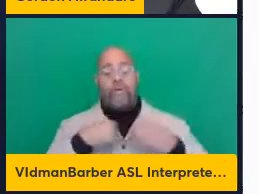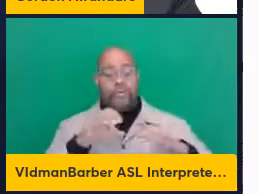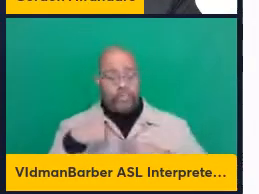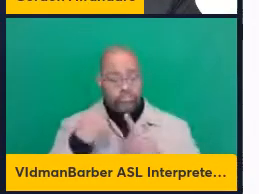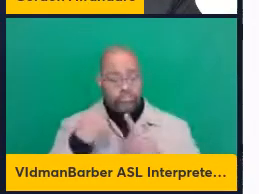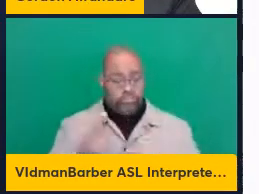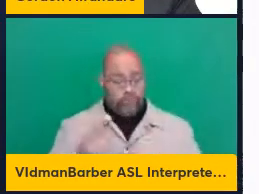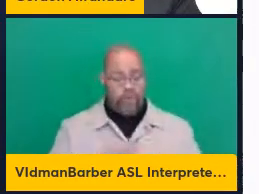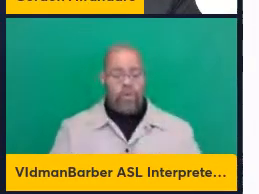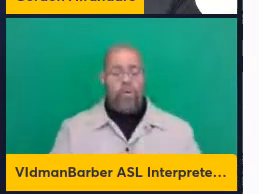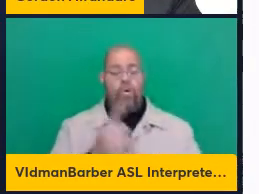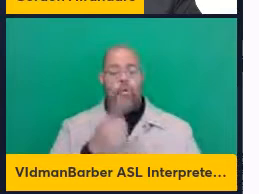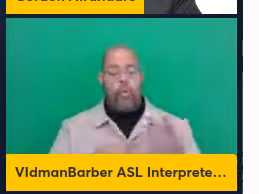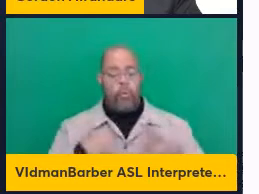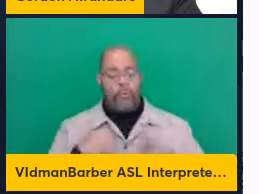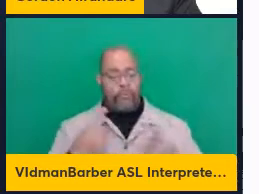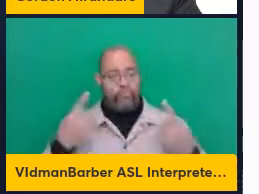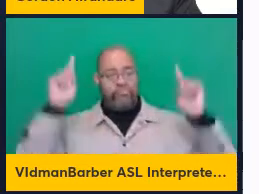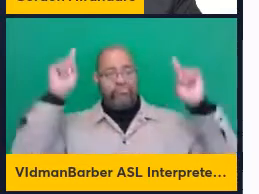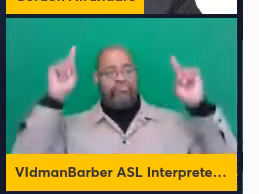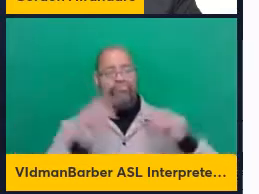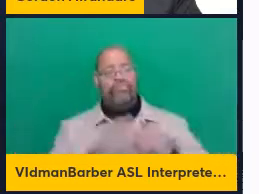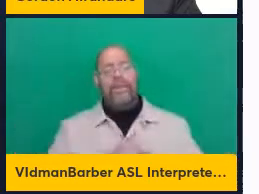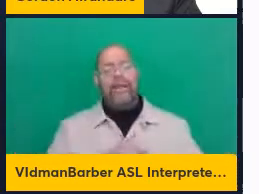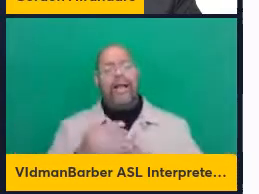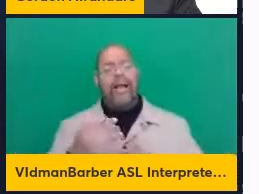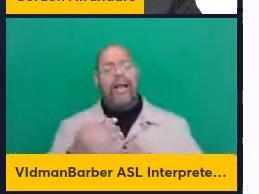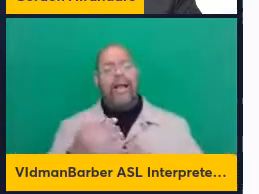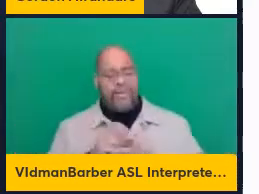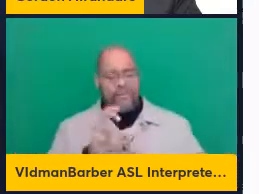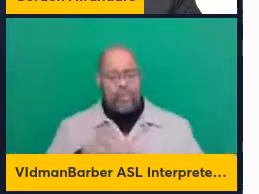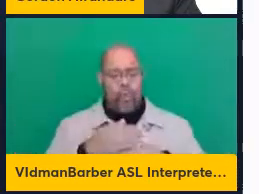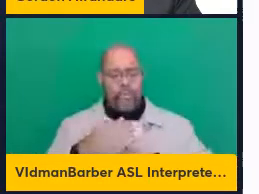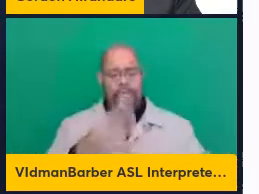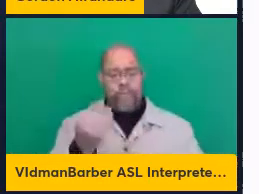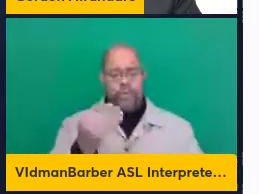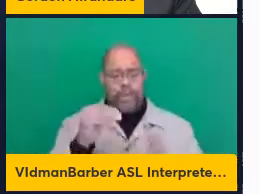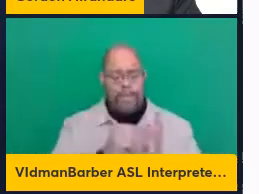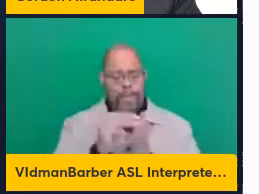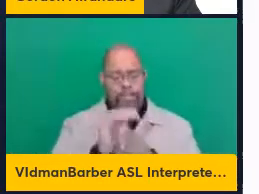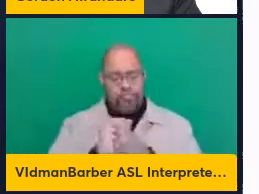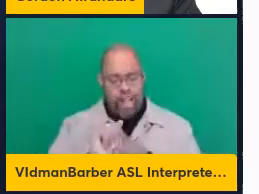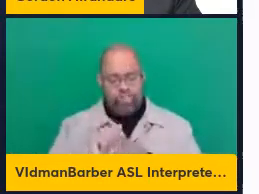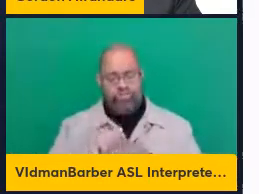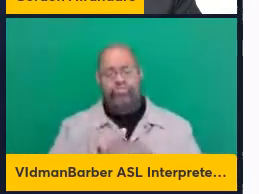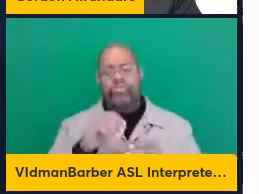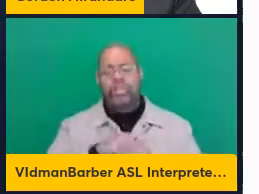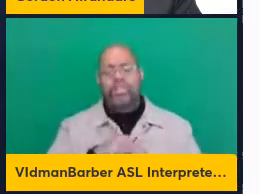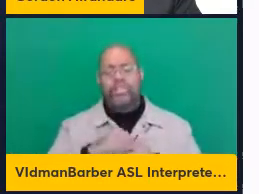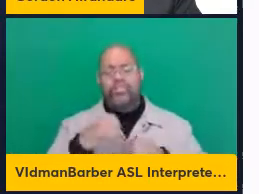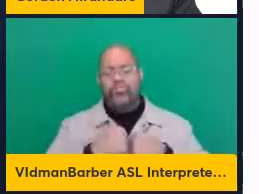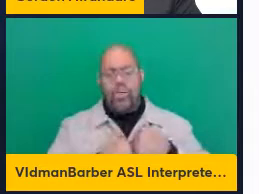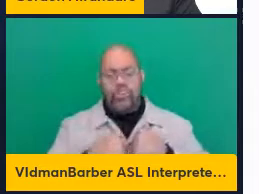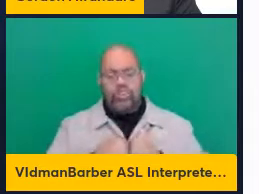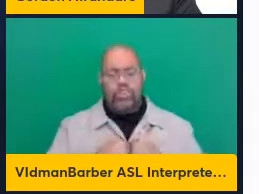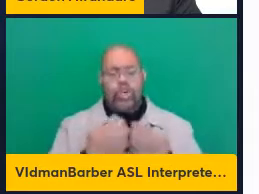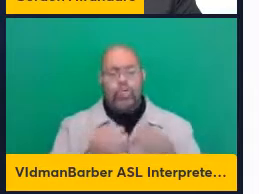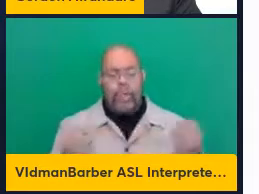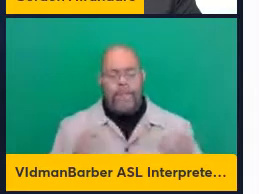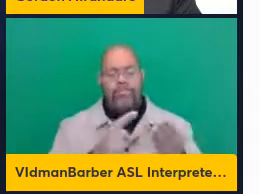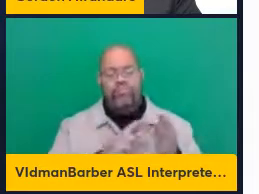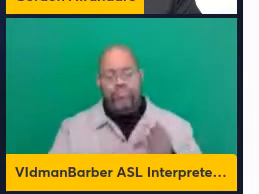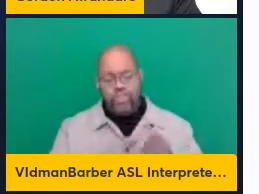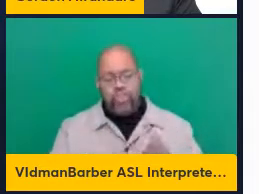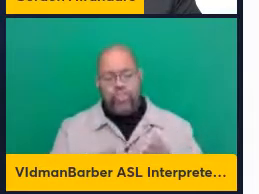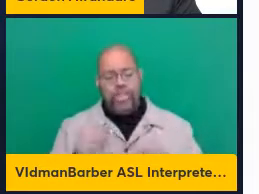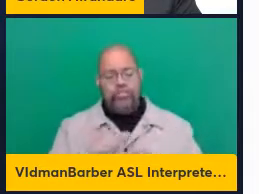so far and what we've achieved, having invested over $40 million into infrastructure, equipment, research,